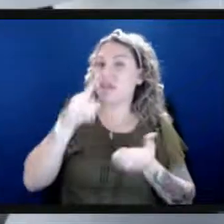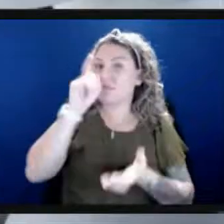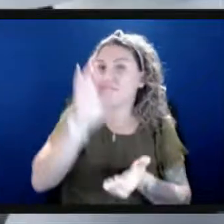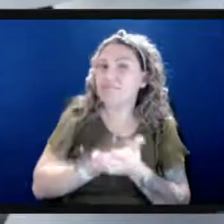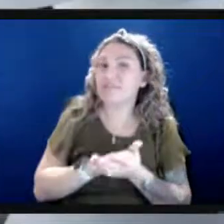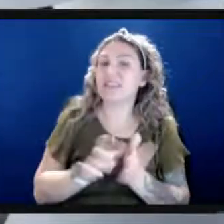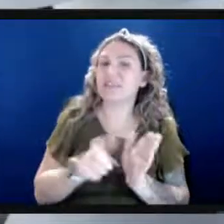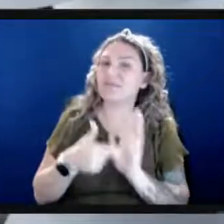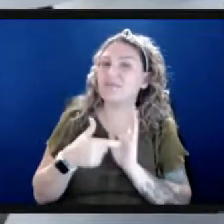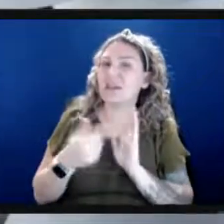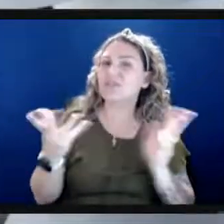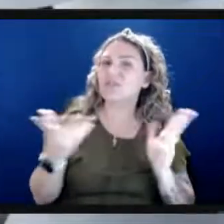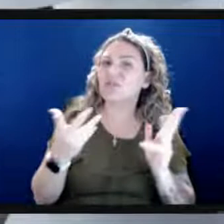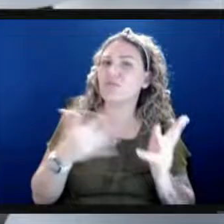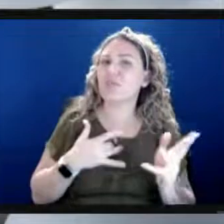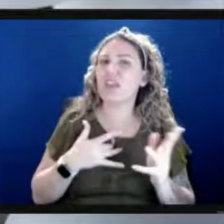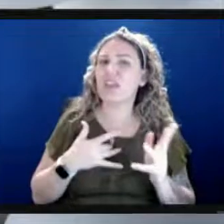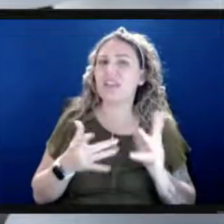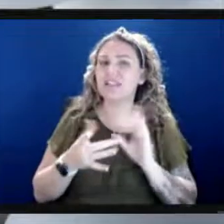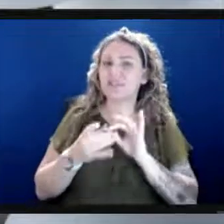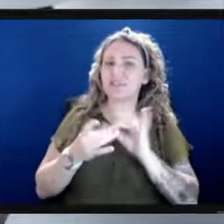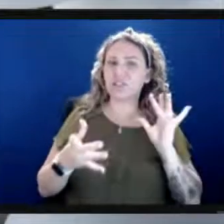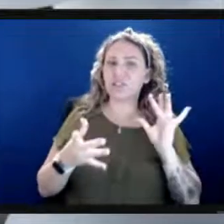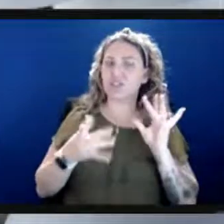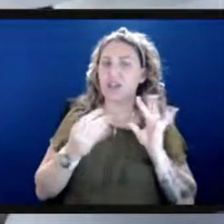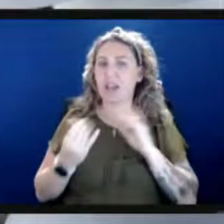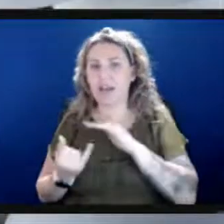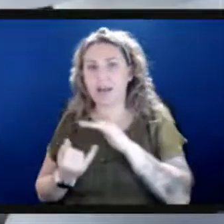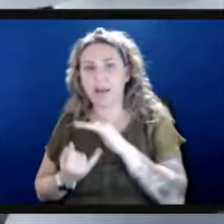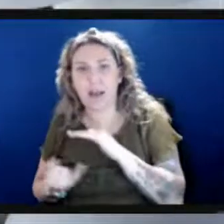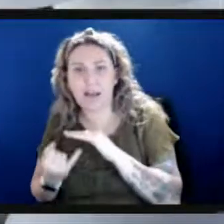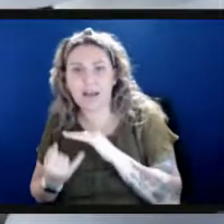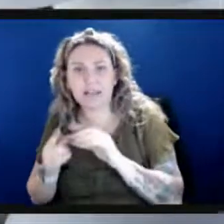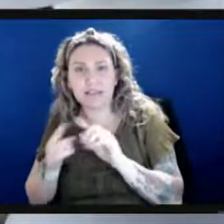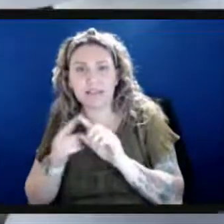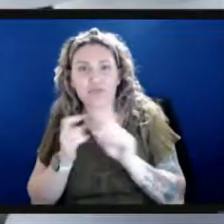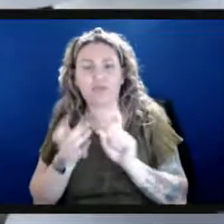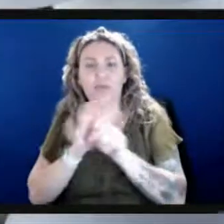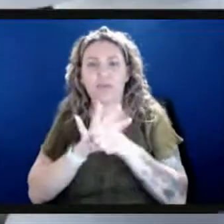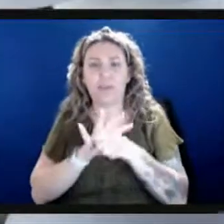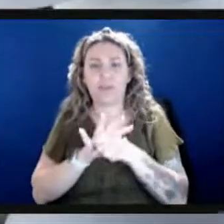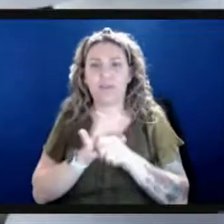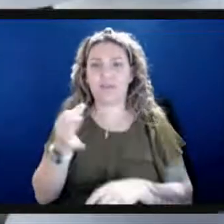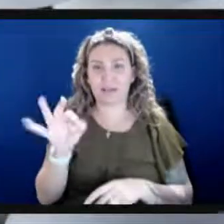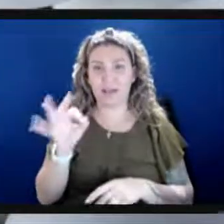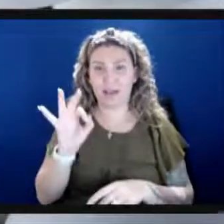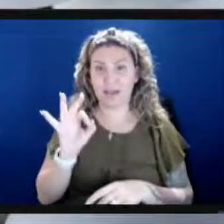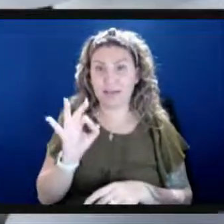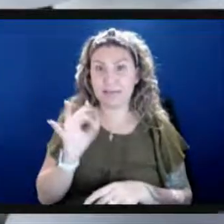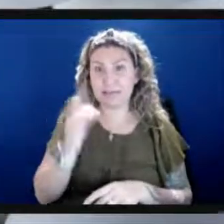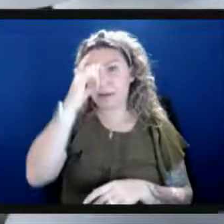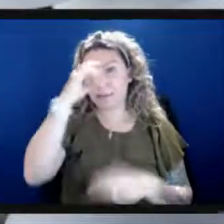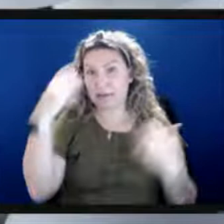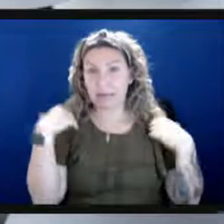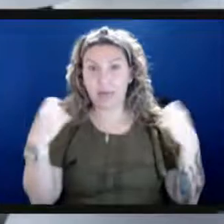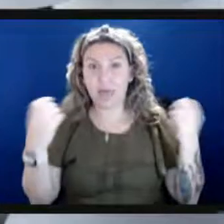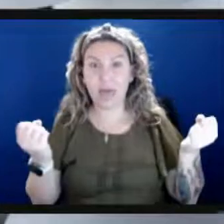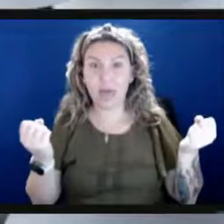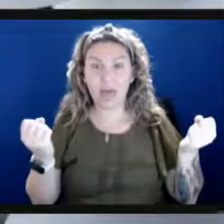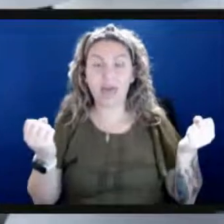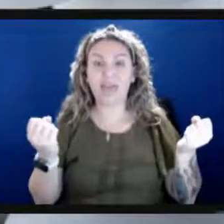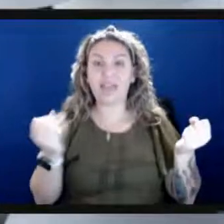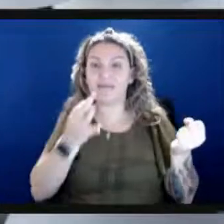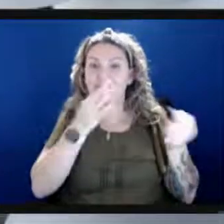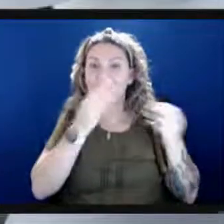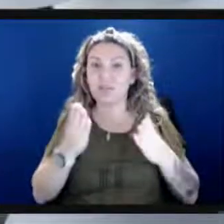of disconnection and isolation brought on COVID-19. Mental health experts seem to agree that COVID